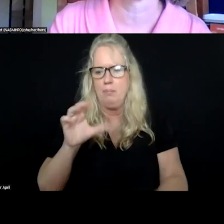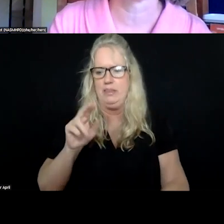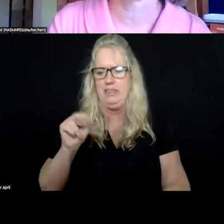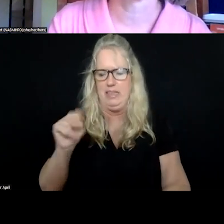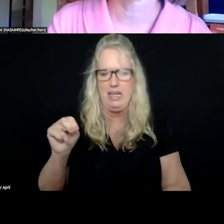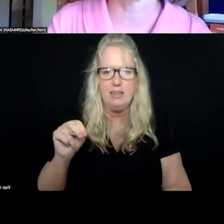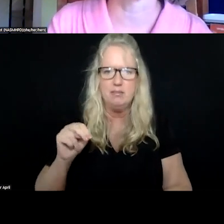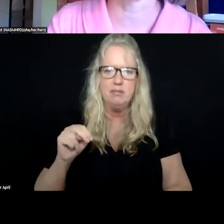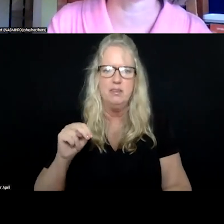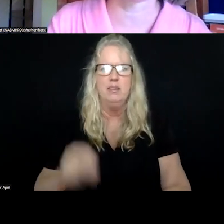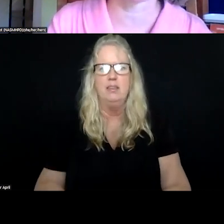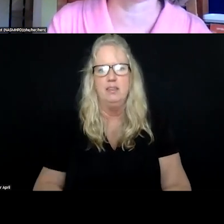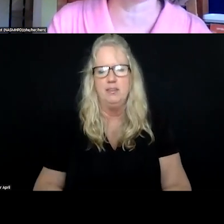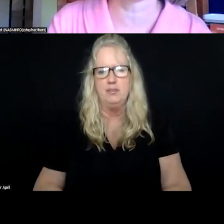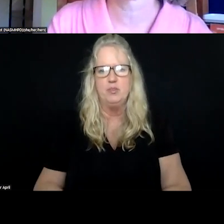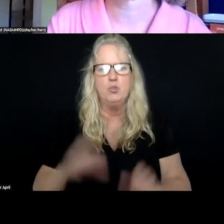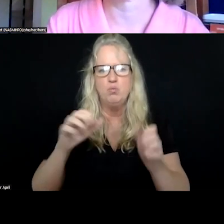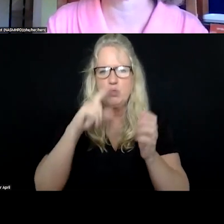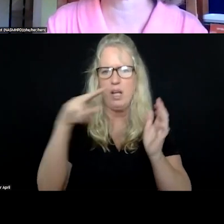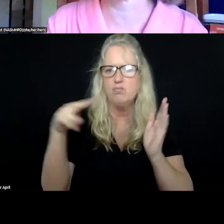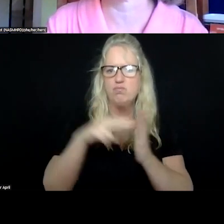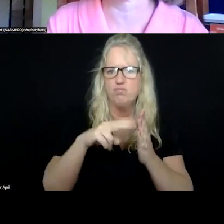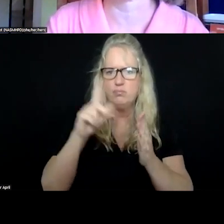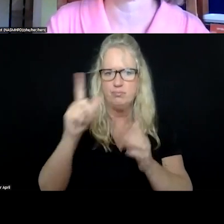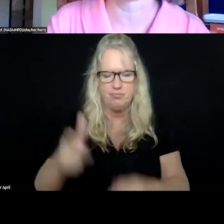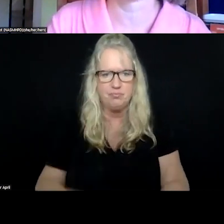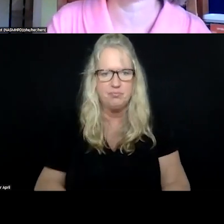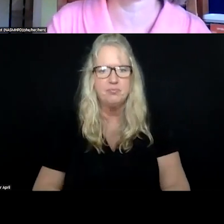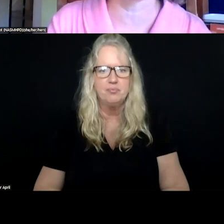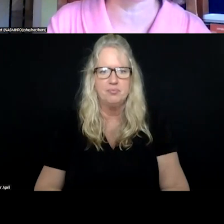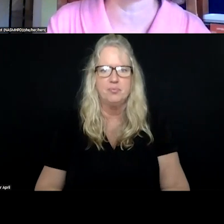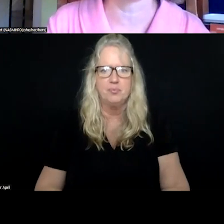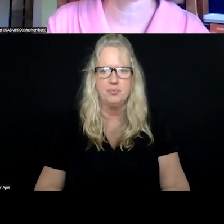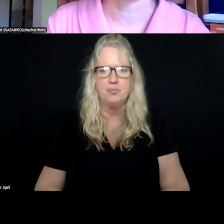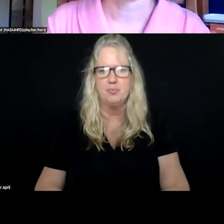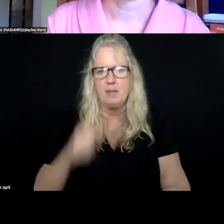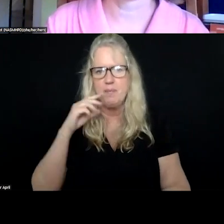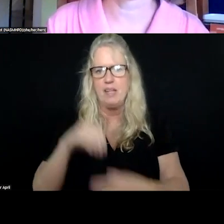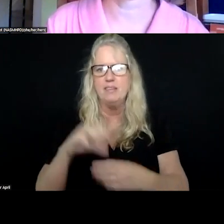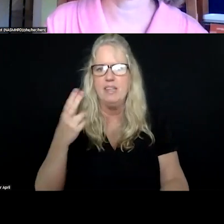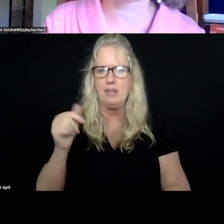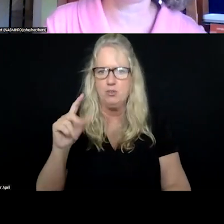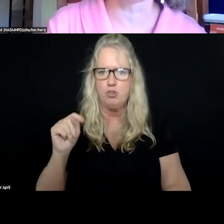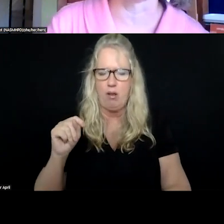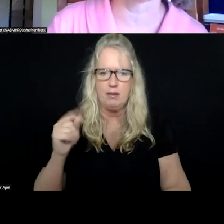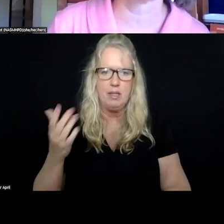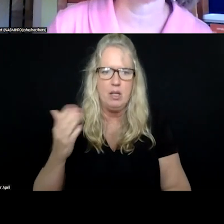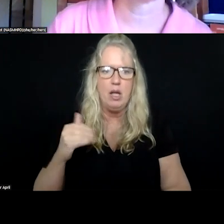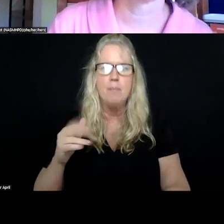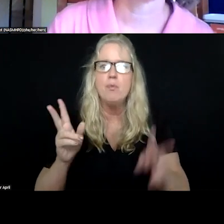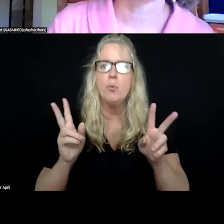15th. So check that out. And that's in the chat. And the